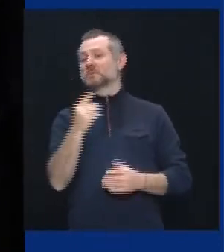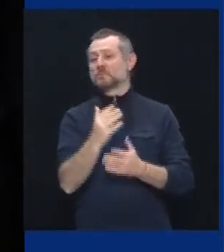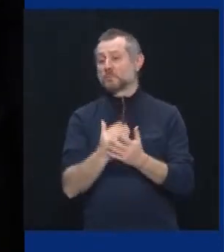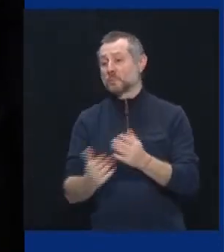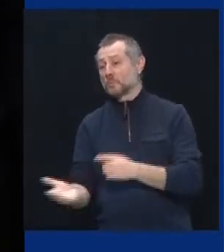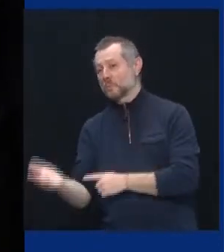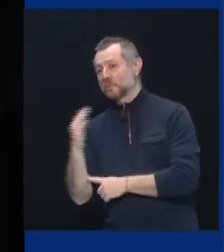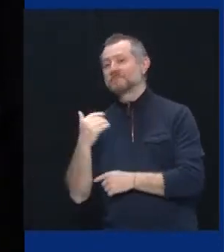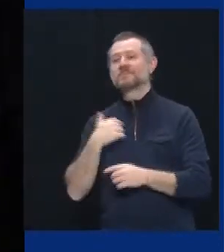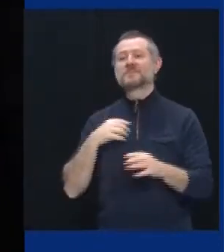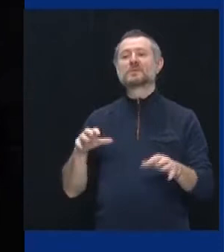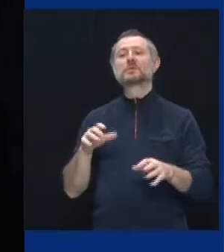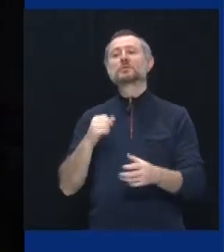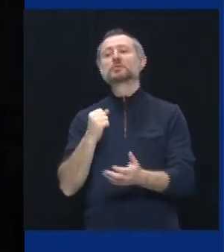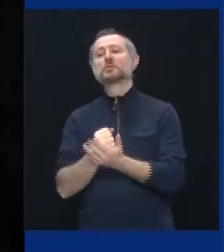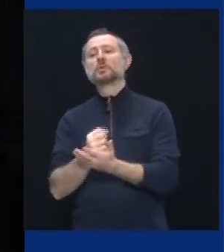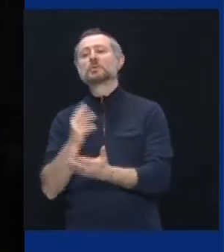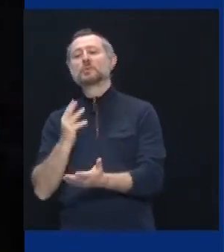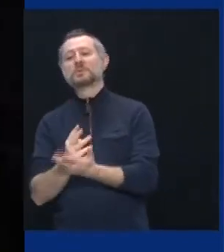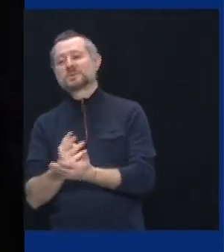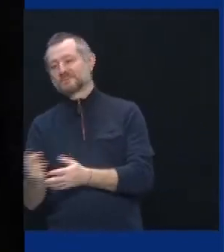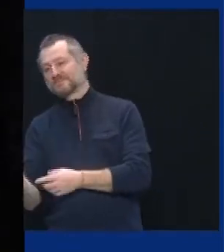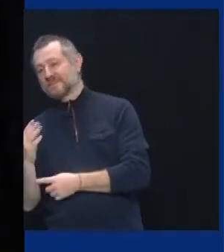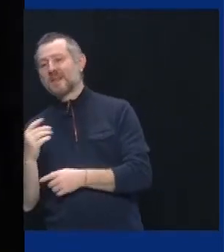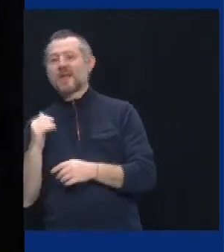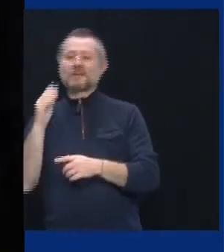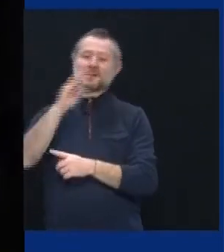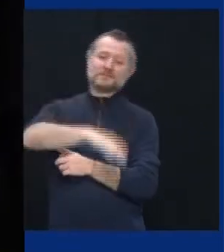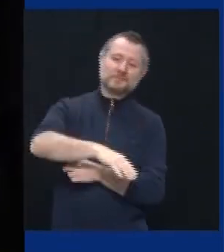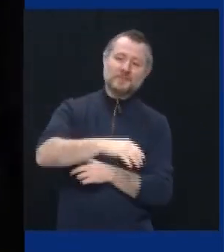social worker, and the second part, I do civil rights.